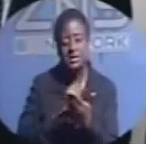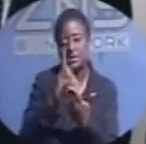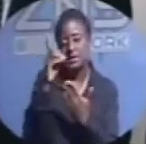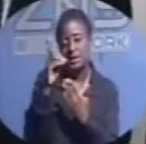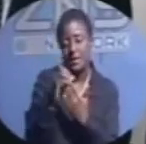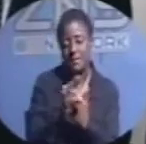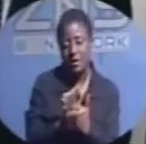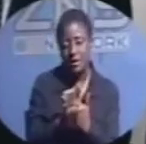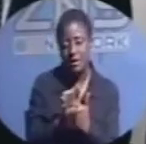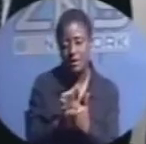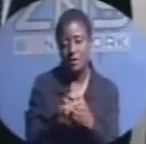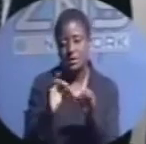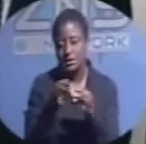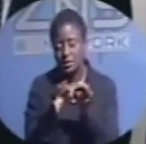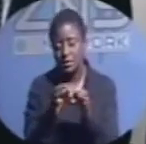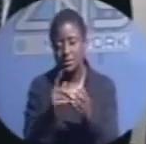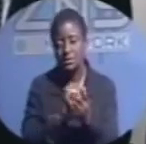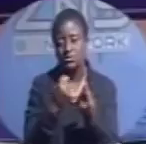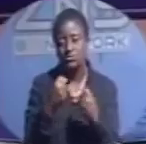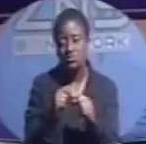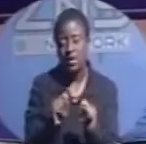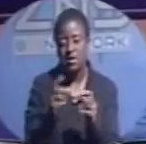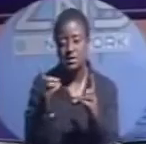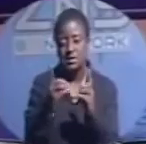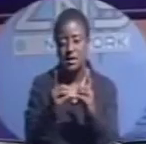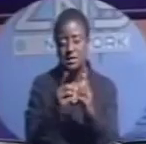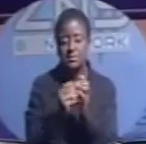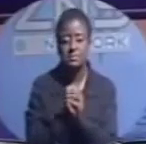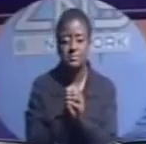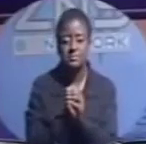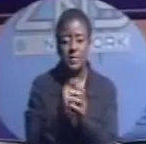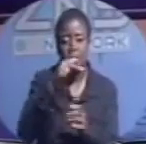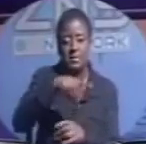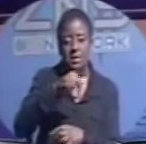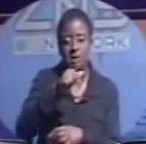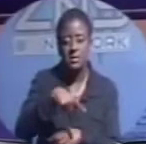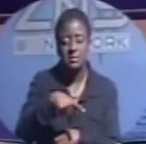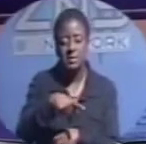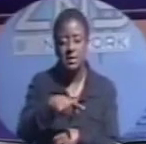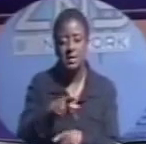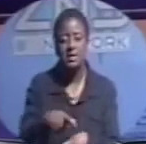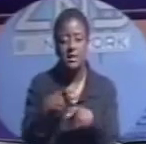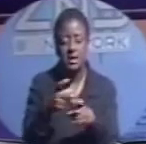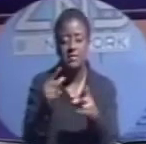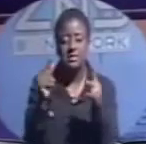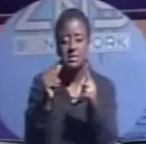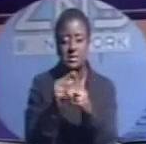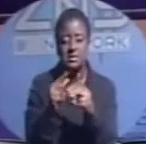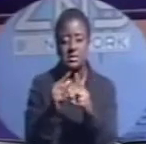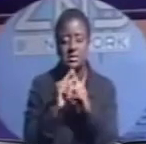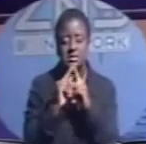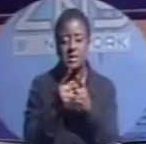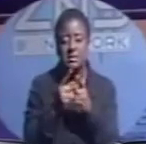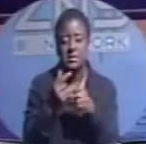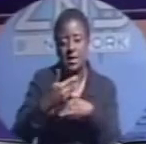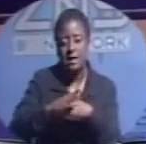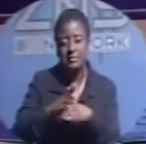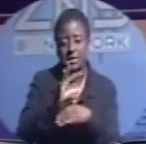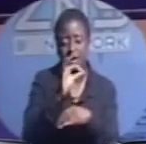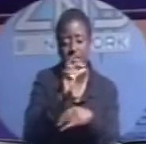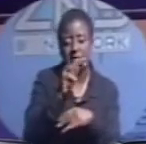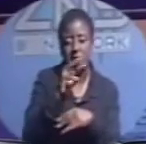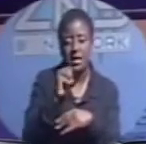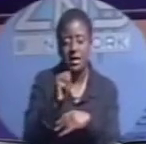scheduled. Carla Palmer, ZNS News. Well, the Progressive Liberal Party issuing a statement following the Free National